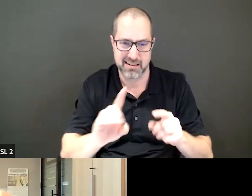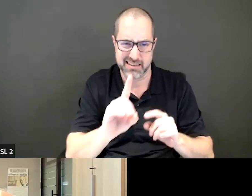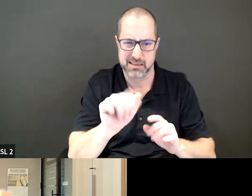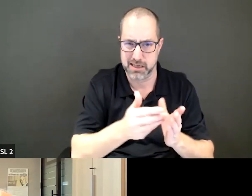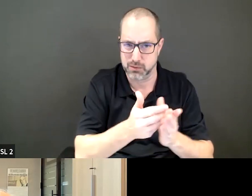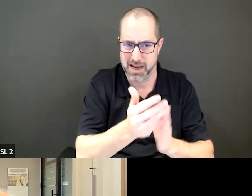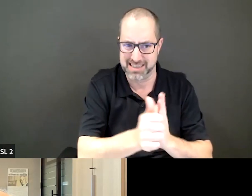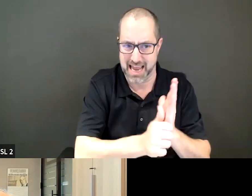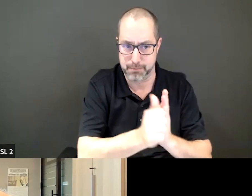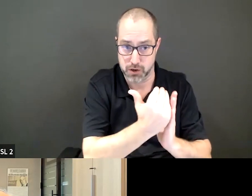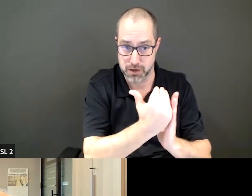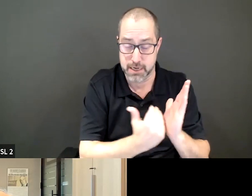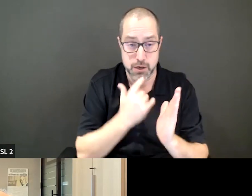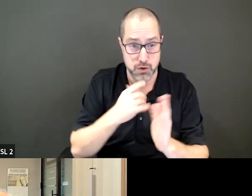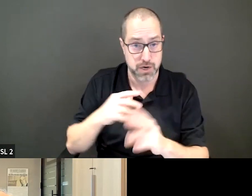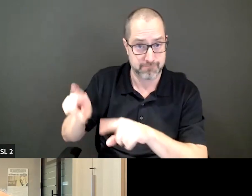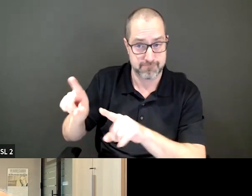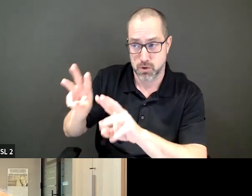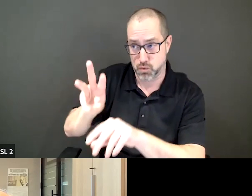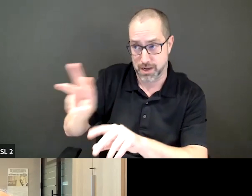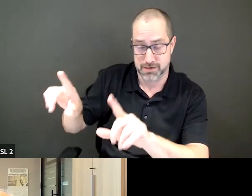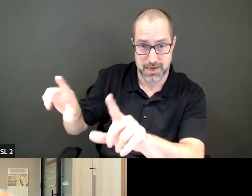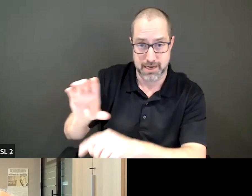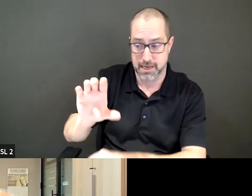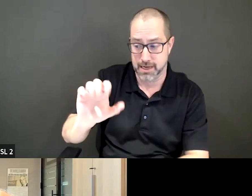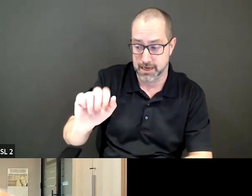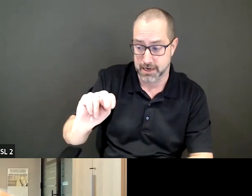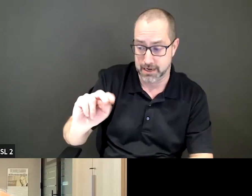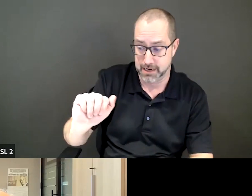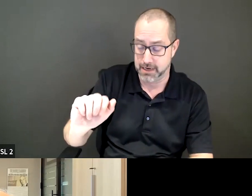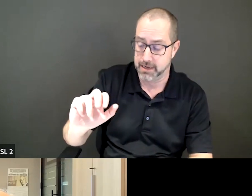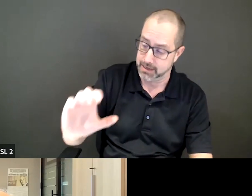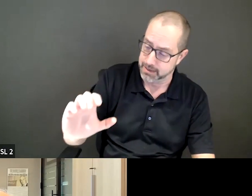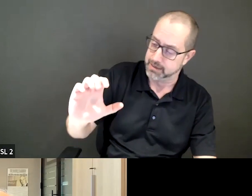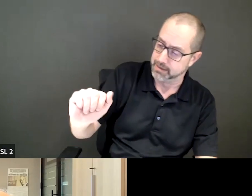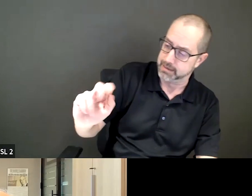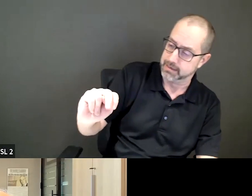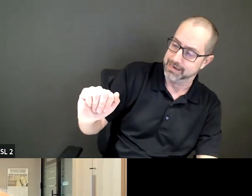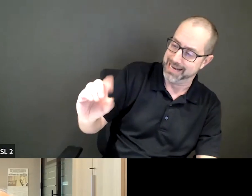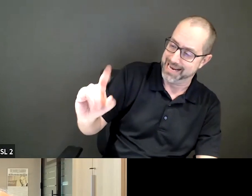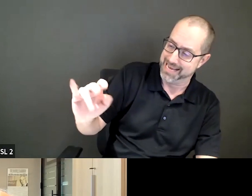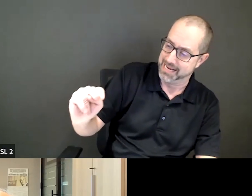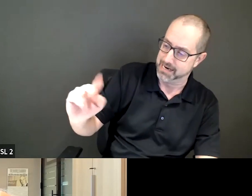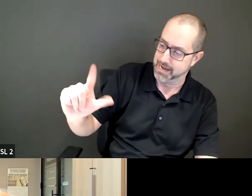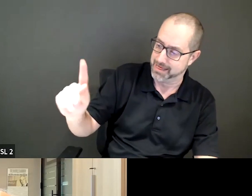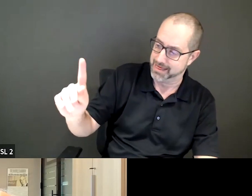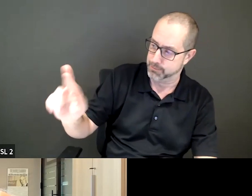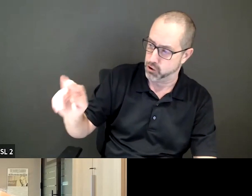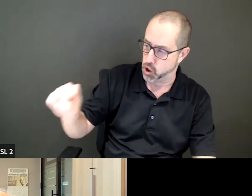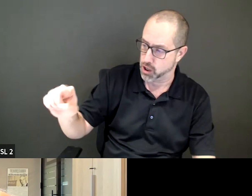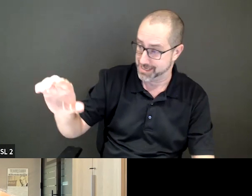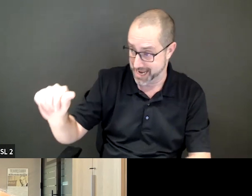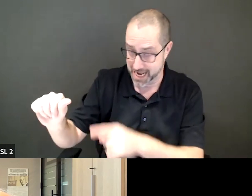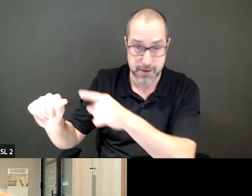at canadianlabour.ca. It's canadianlabour.ca. It's a very comprehensive handbook that speaks to all of these issues and how we can